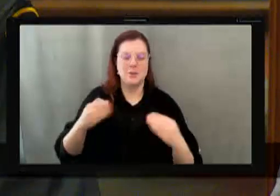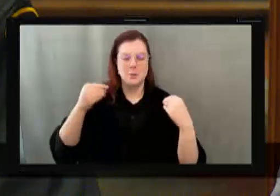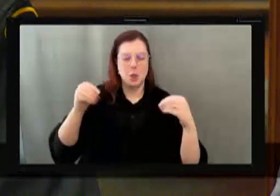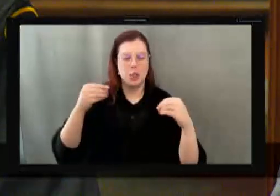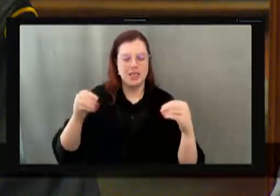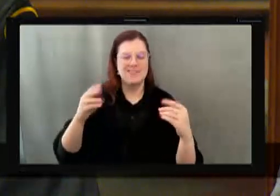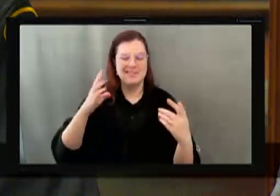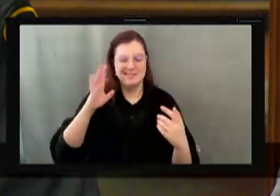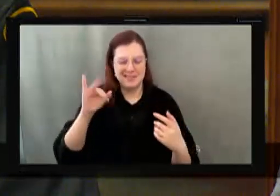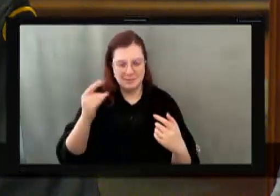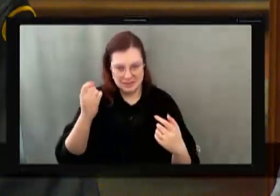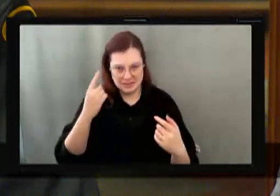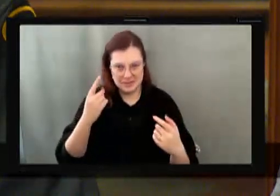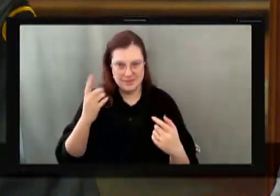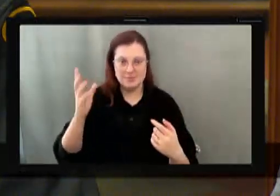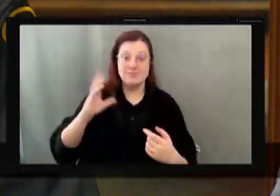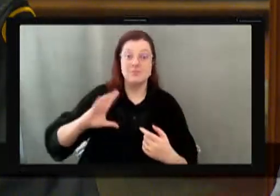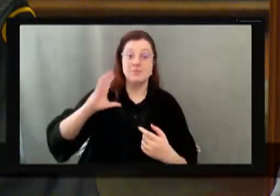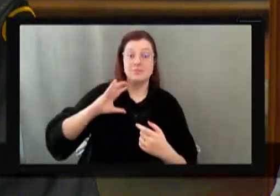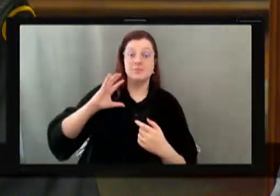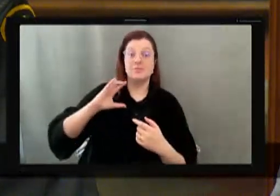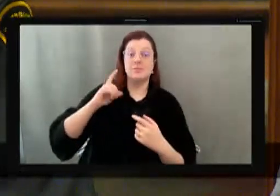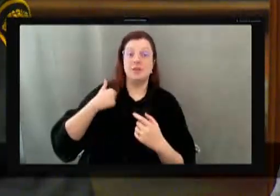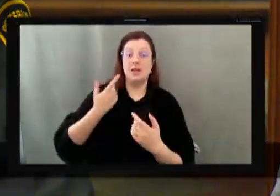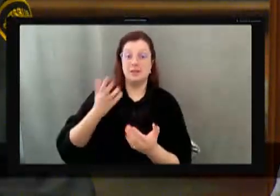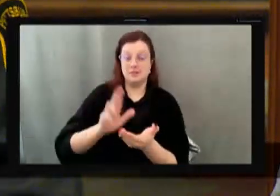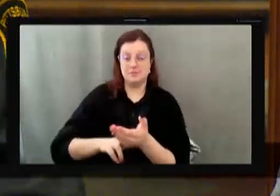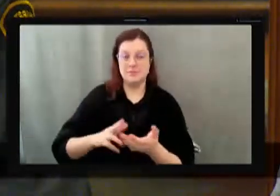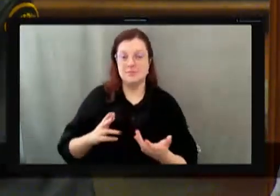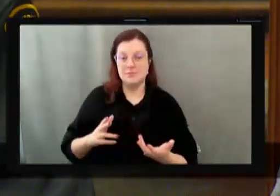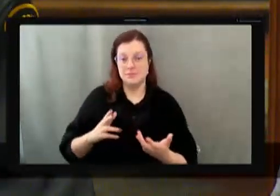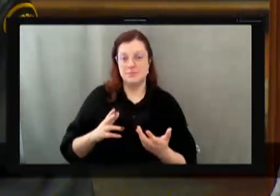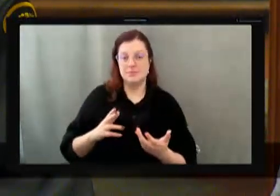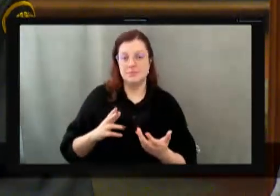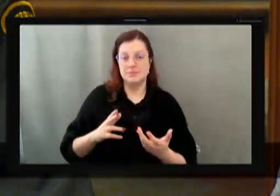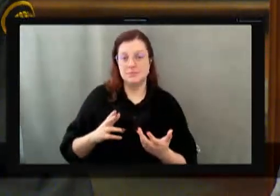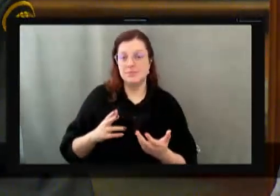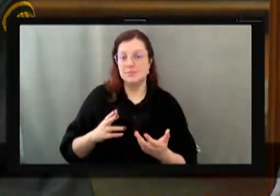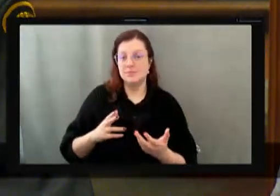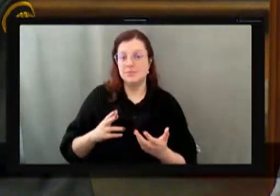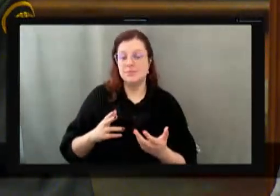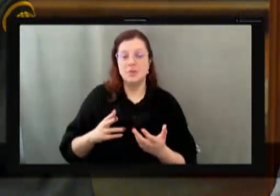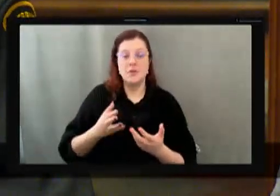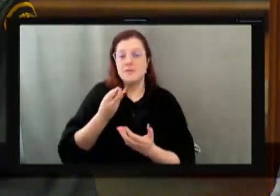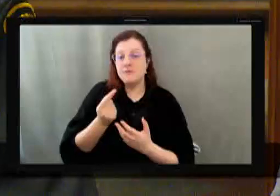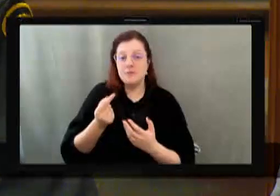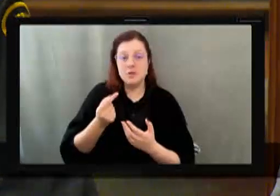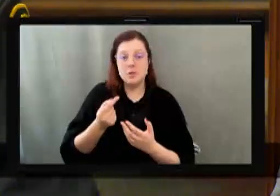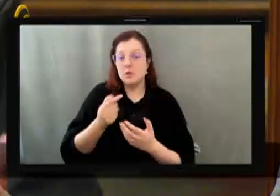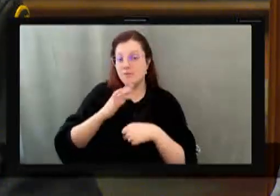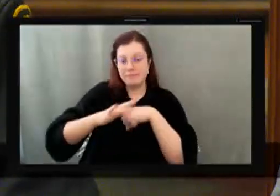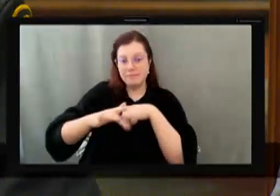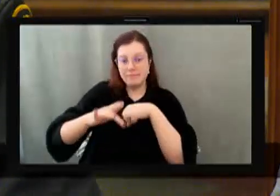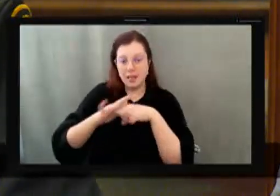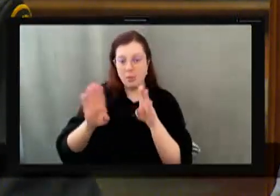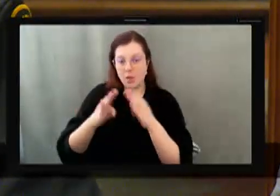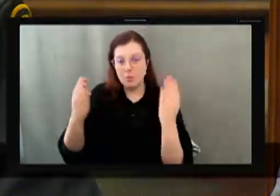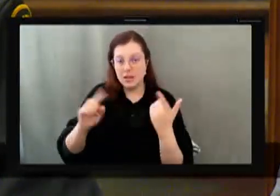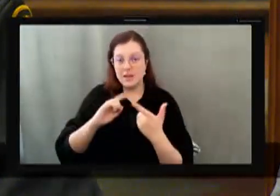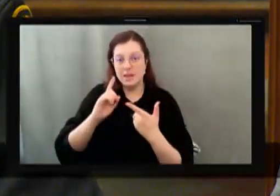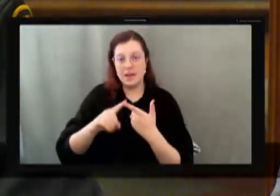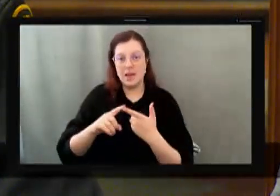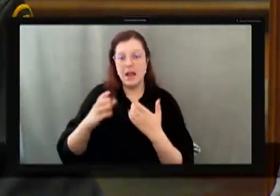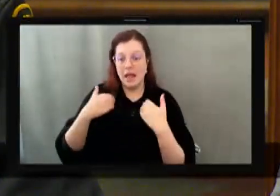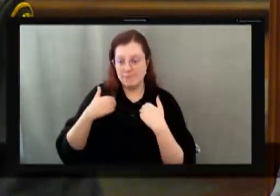When I came on, it was, you know, only a limited amount of spots, openings, and a huge candidate